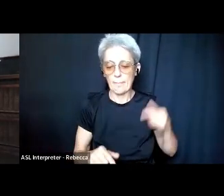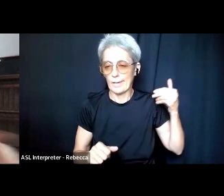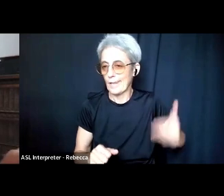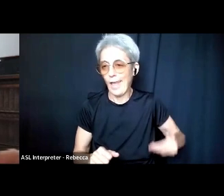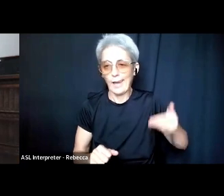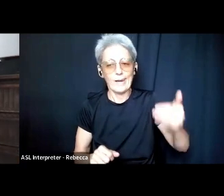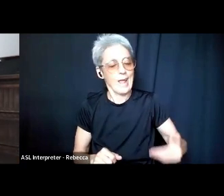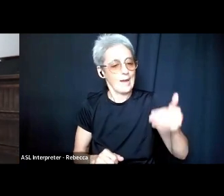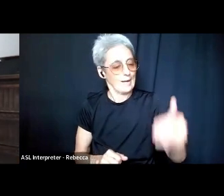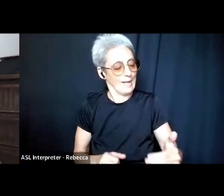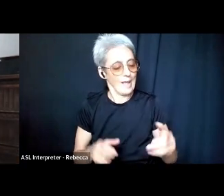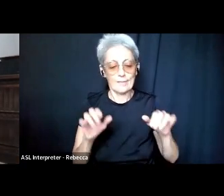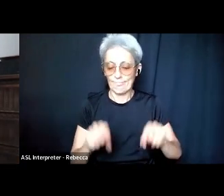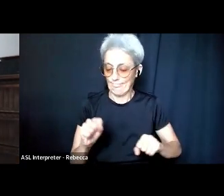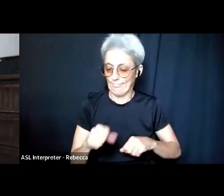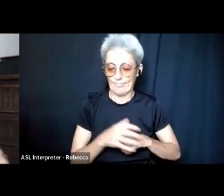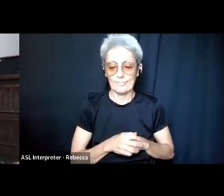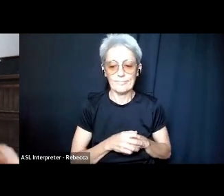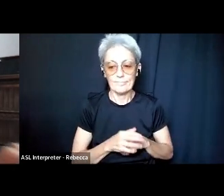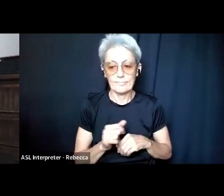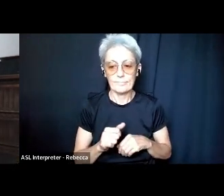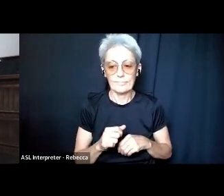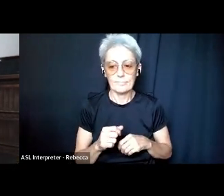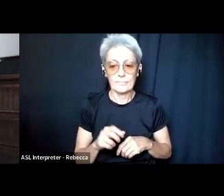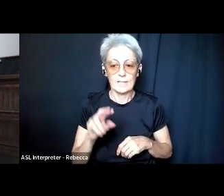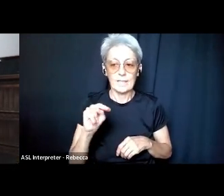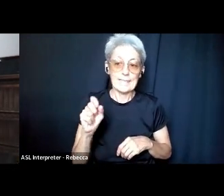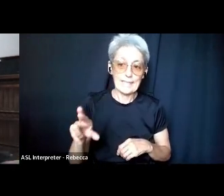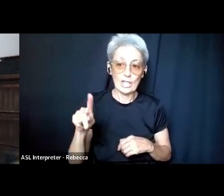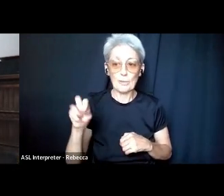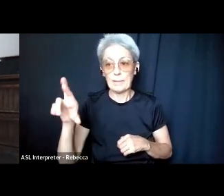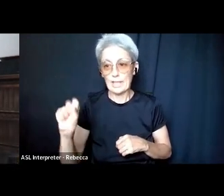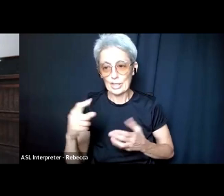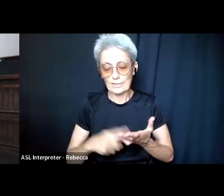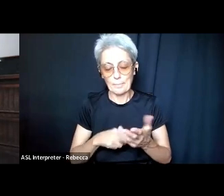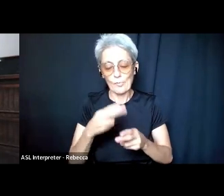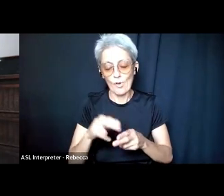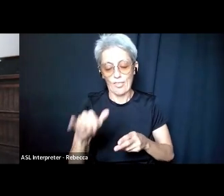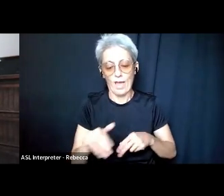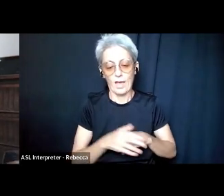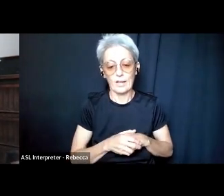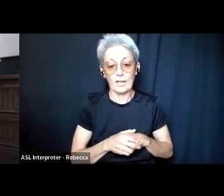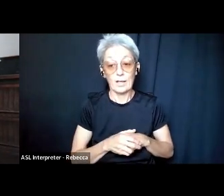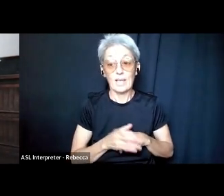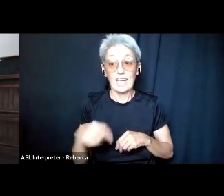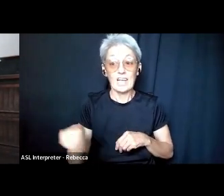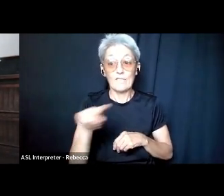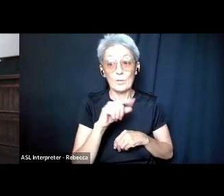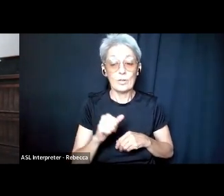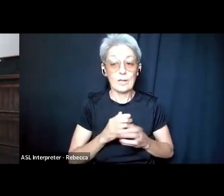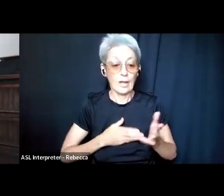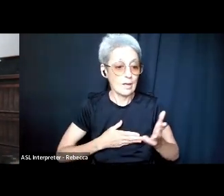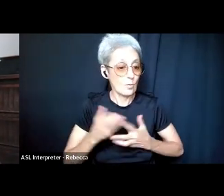that if sometimes they're even called near peers, if you can get through whatever you're getting through, whether it's